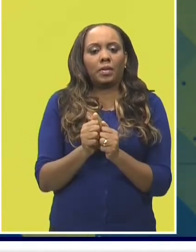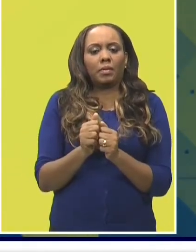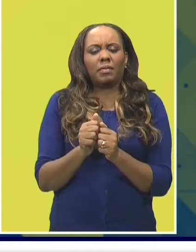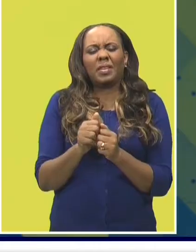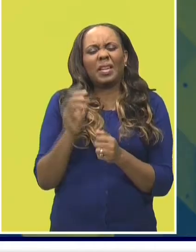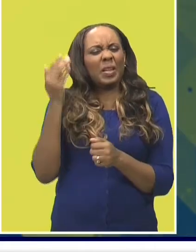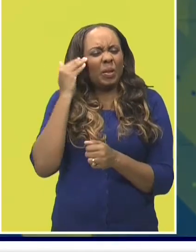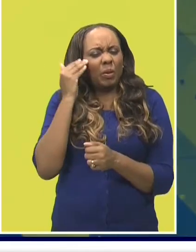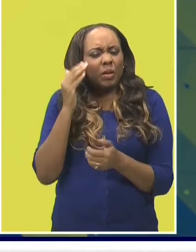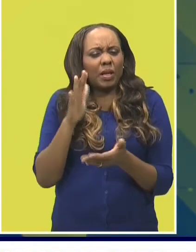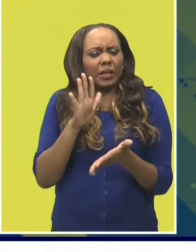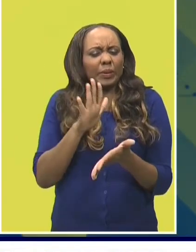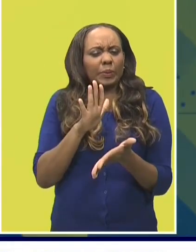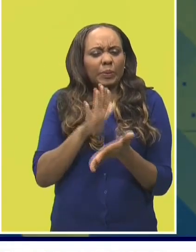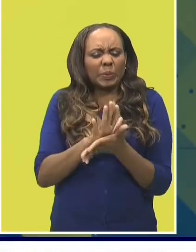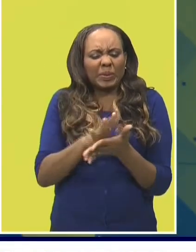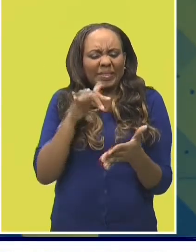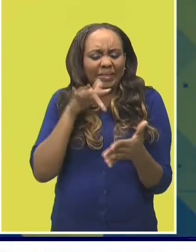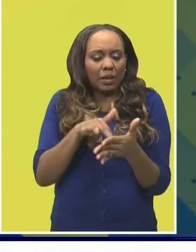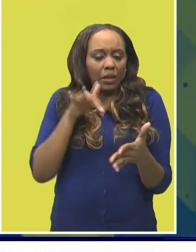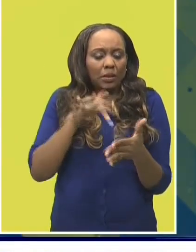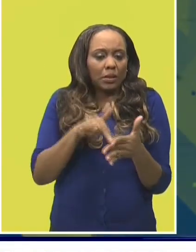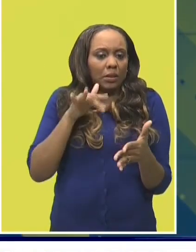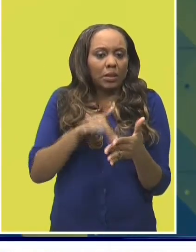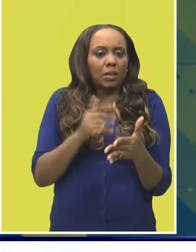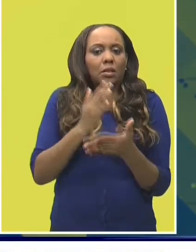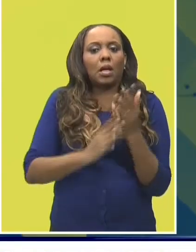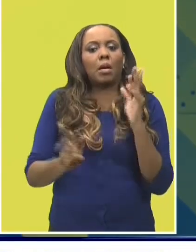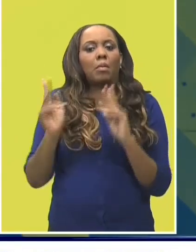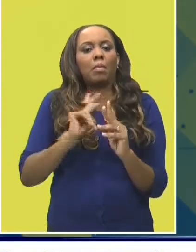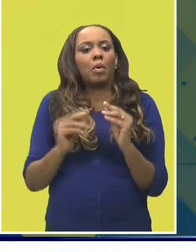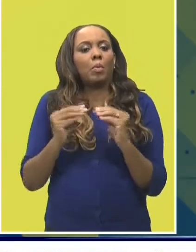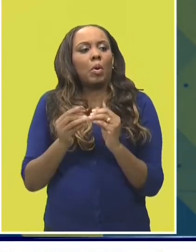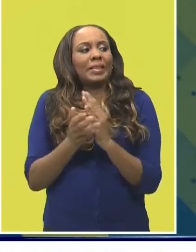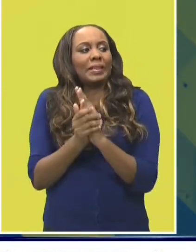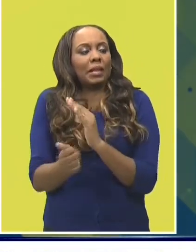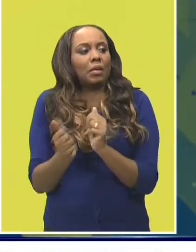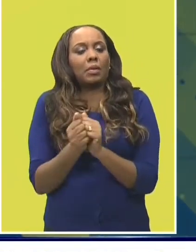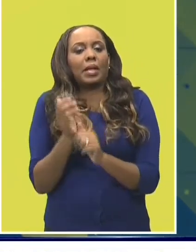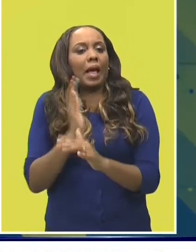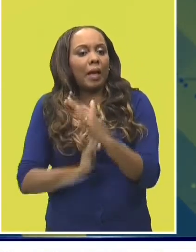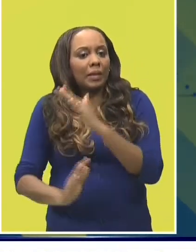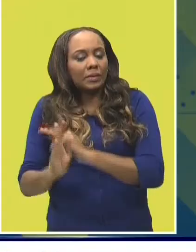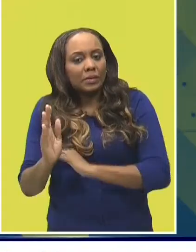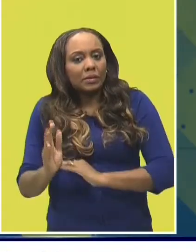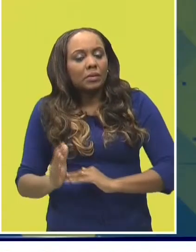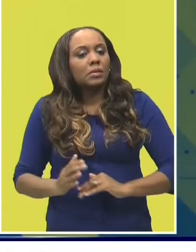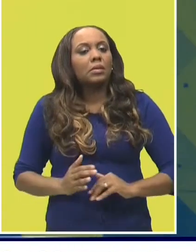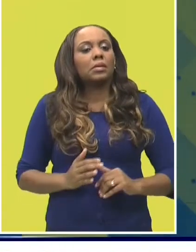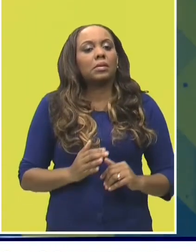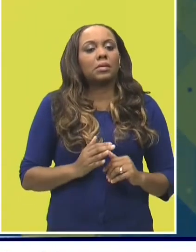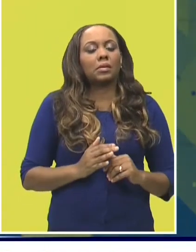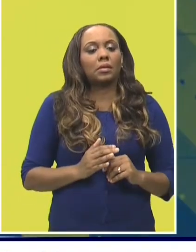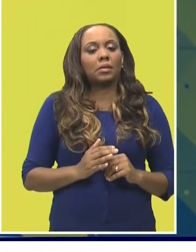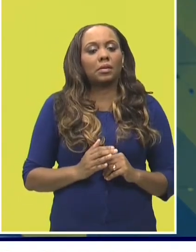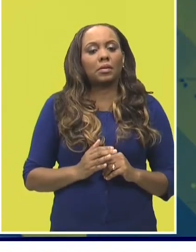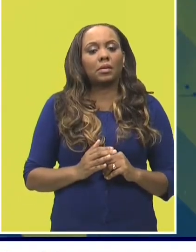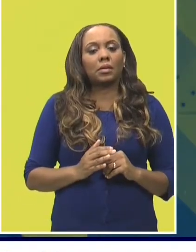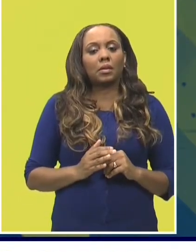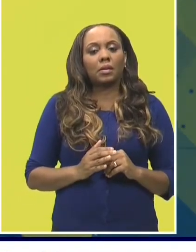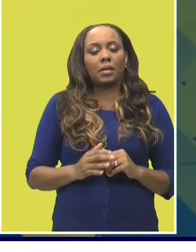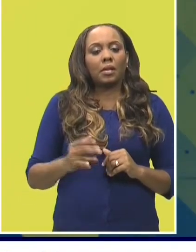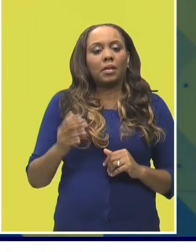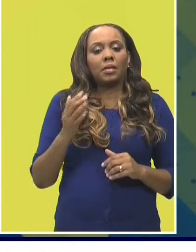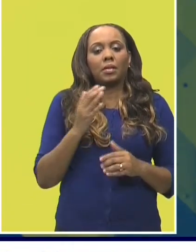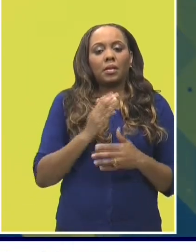you might be focusing on that, and I hope that is not the case, because to publish a